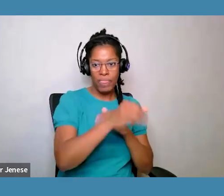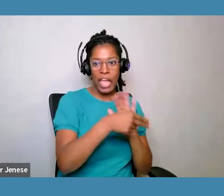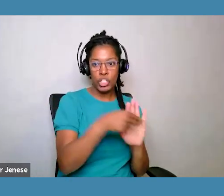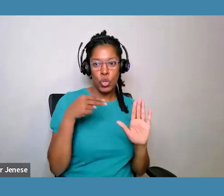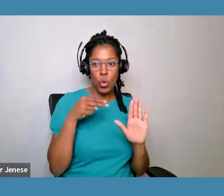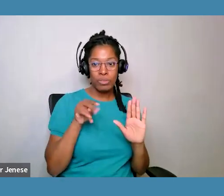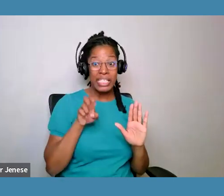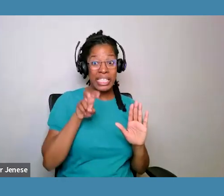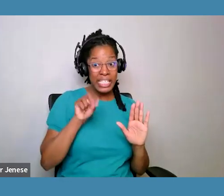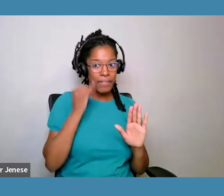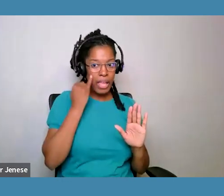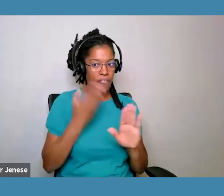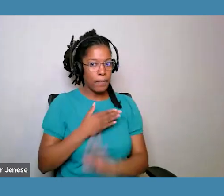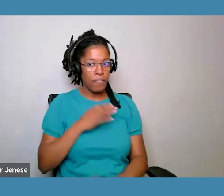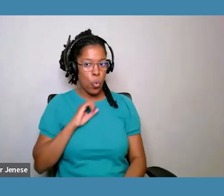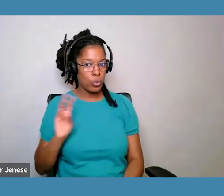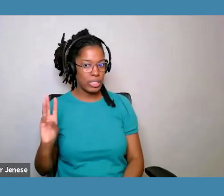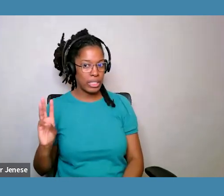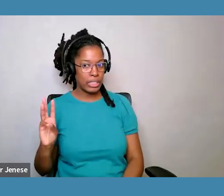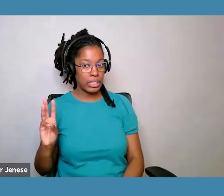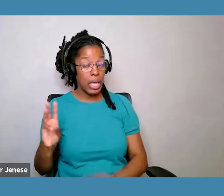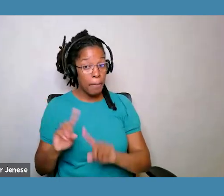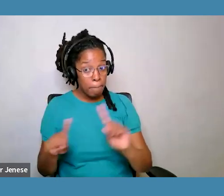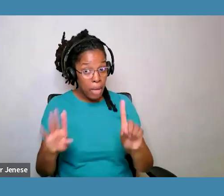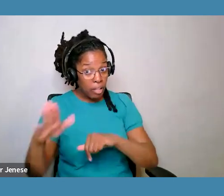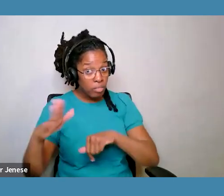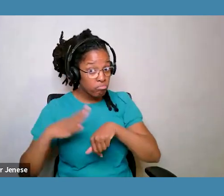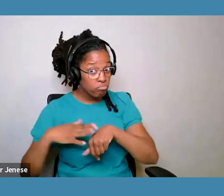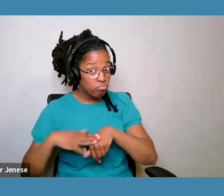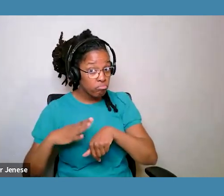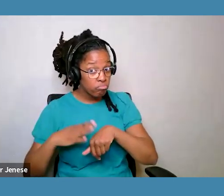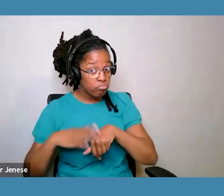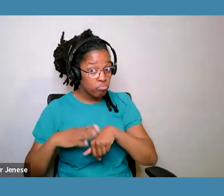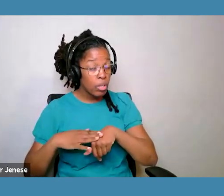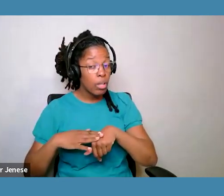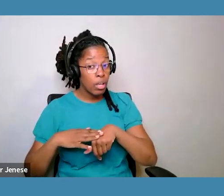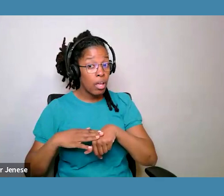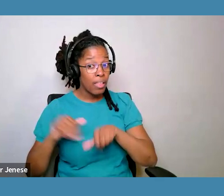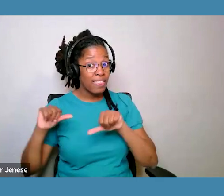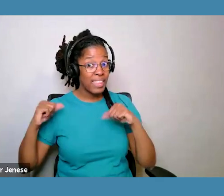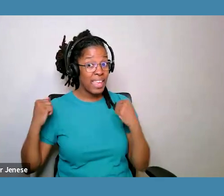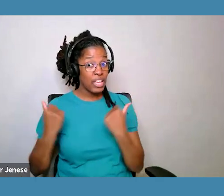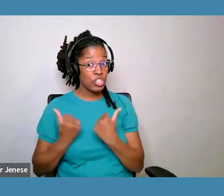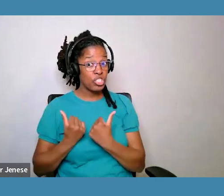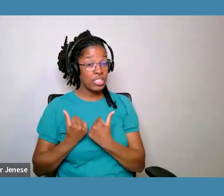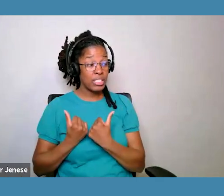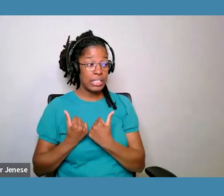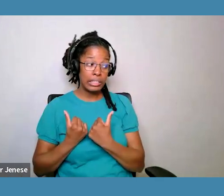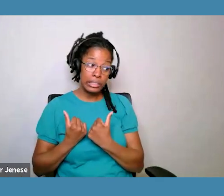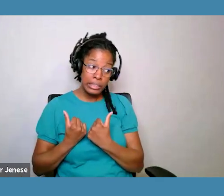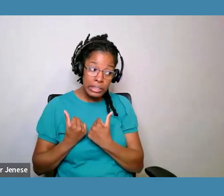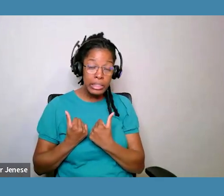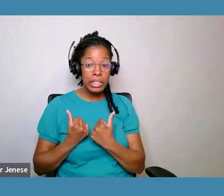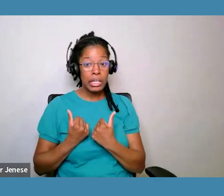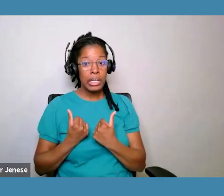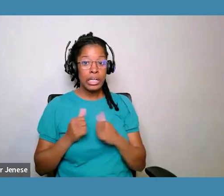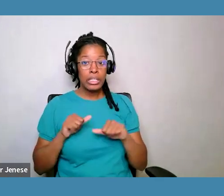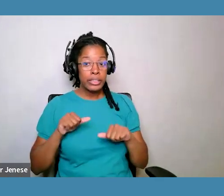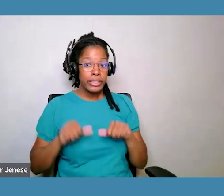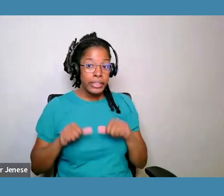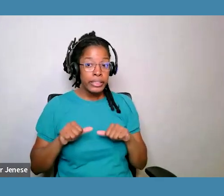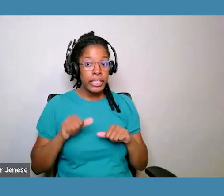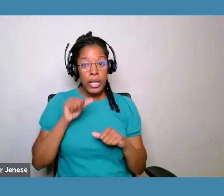they've reached 6. Though I will warn you, the agency is hesitant to